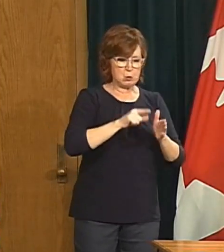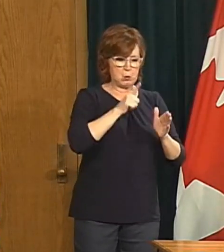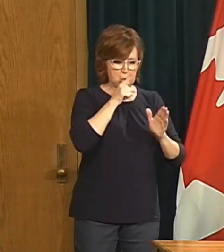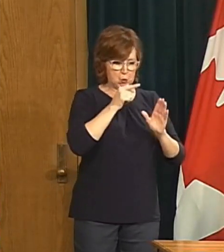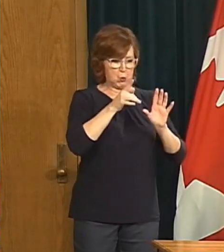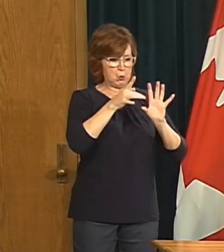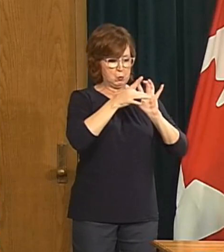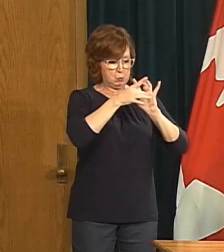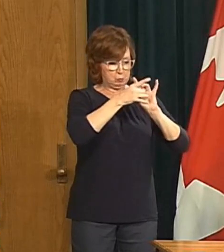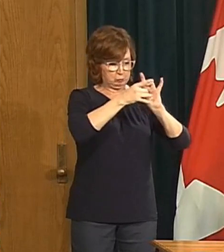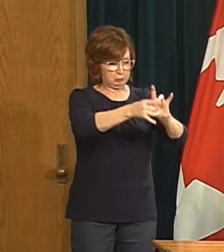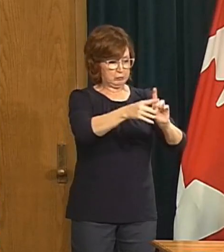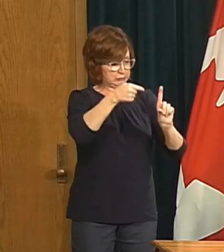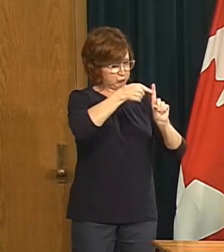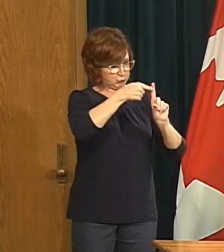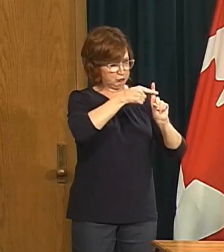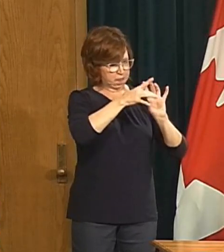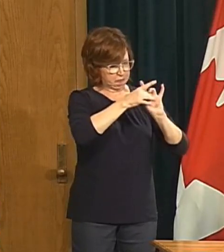of contracting